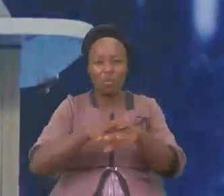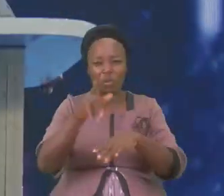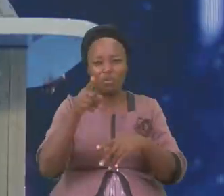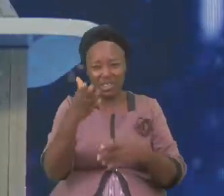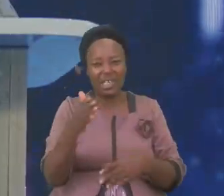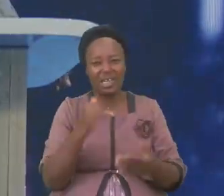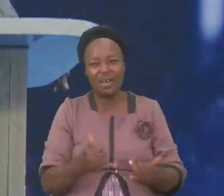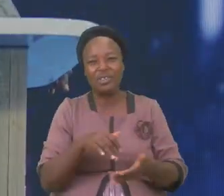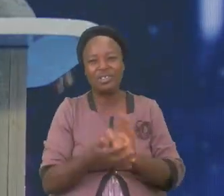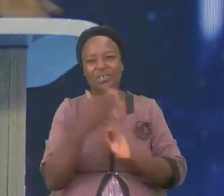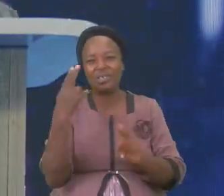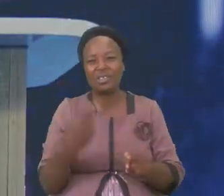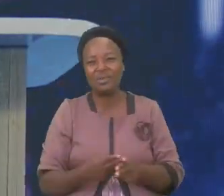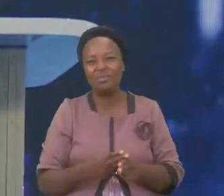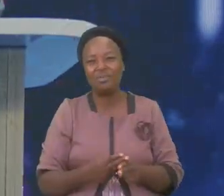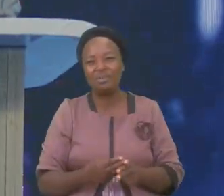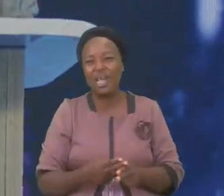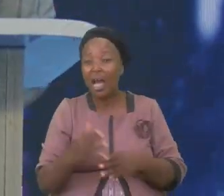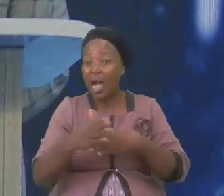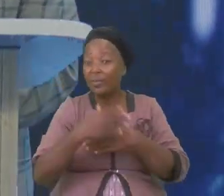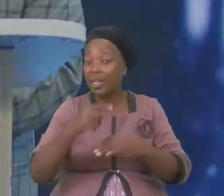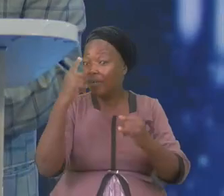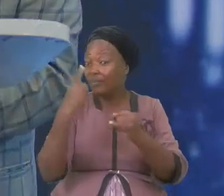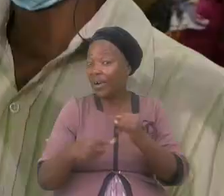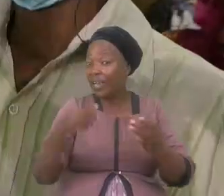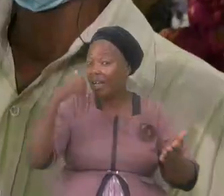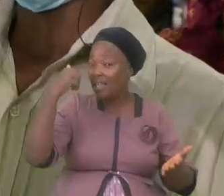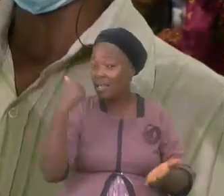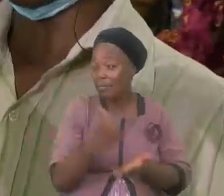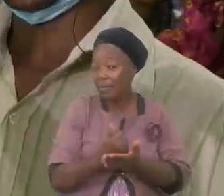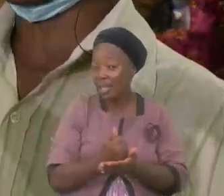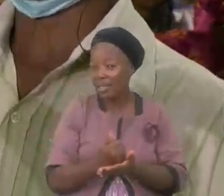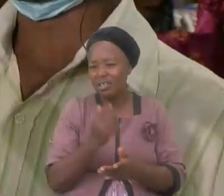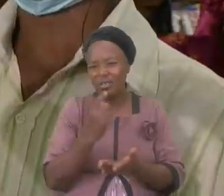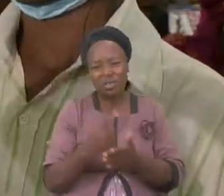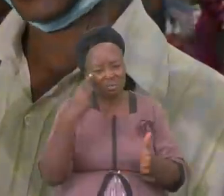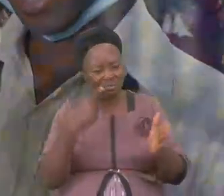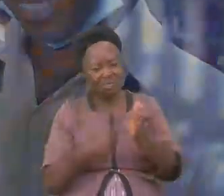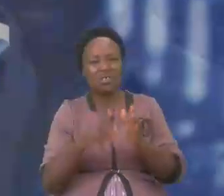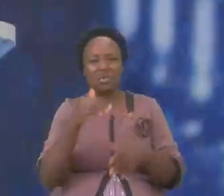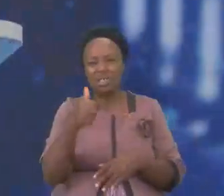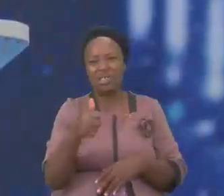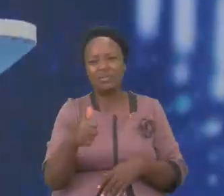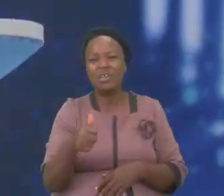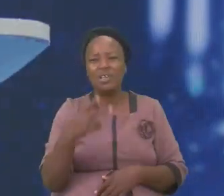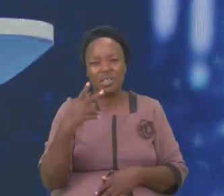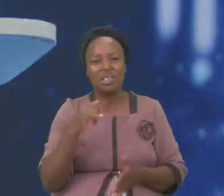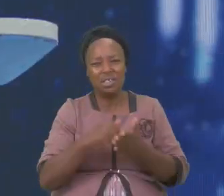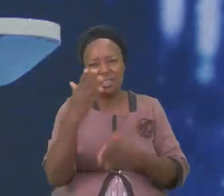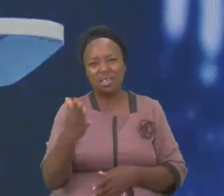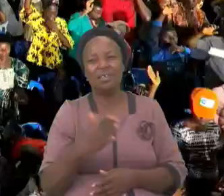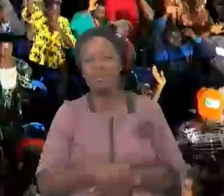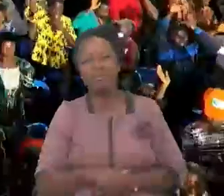amen, check up yourself. It's there already. Father, in